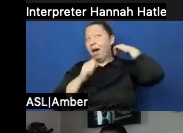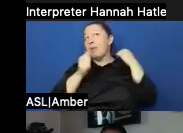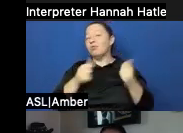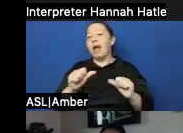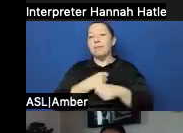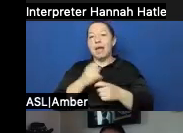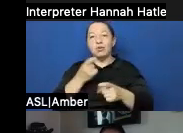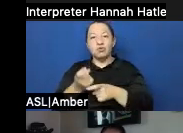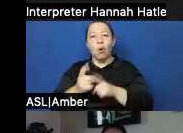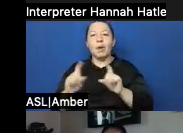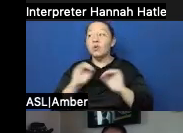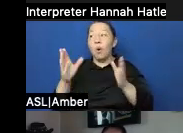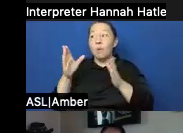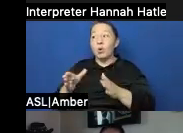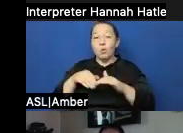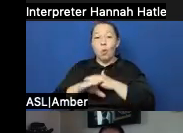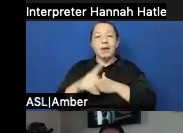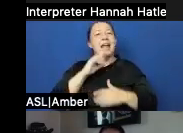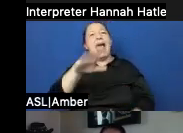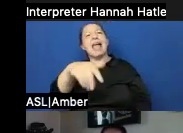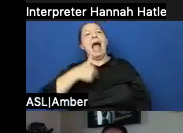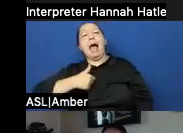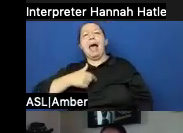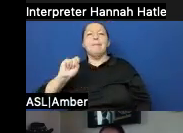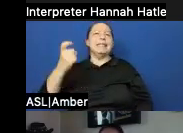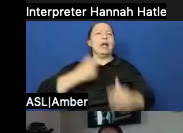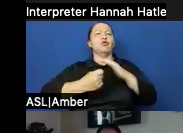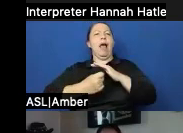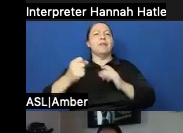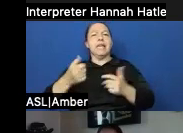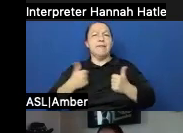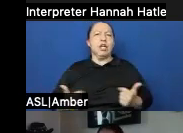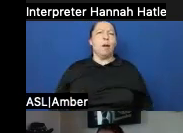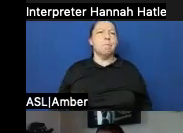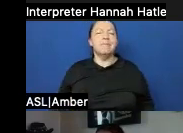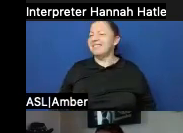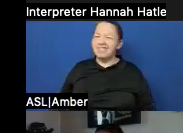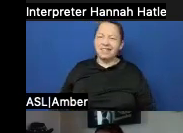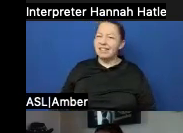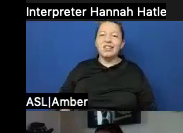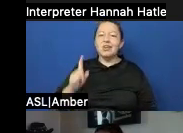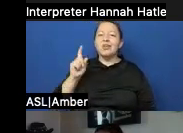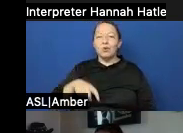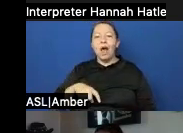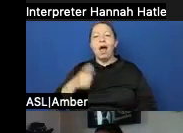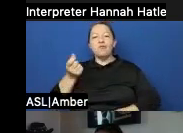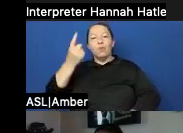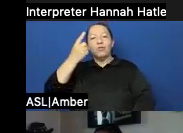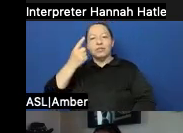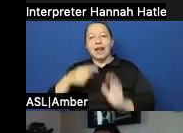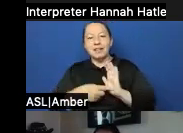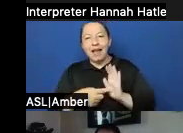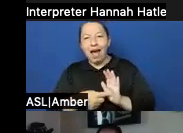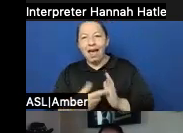but no one's going to walk in and say I'm a sex trafficking victim. You got to read signs. I've been in